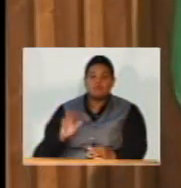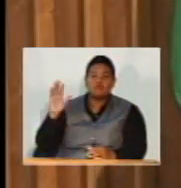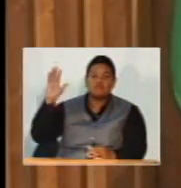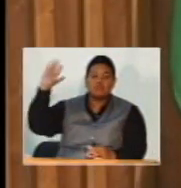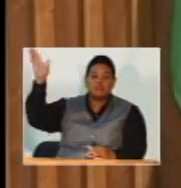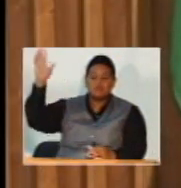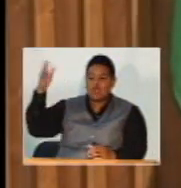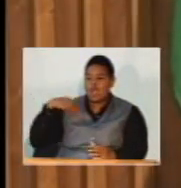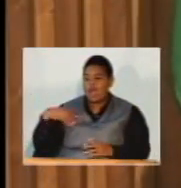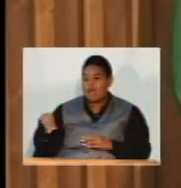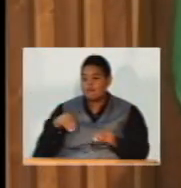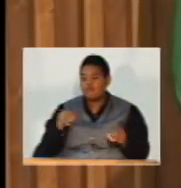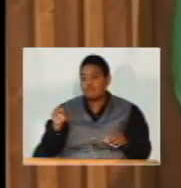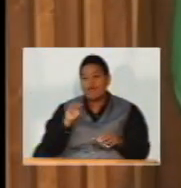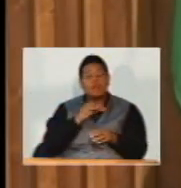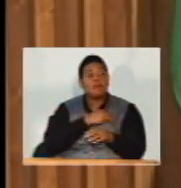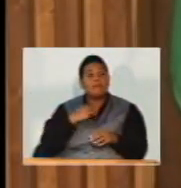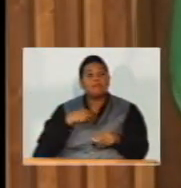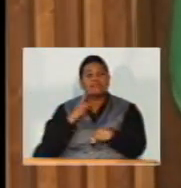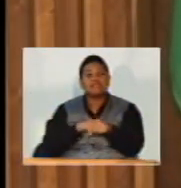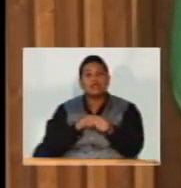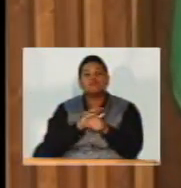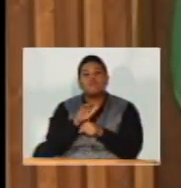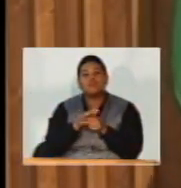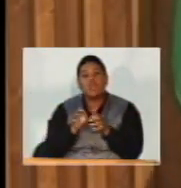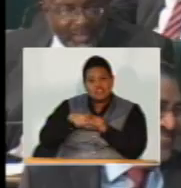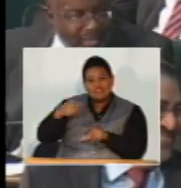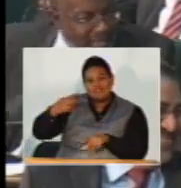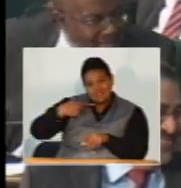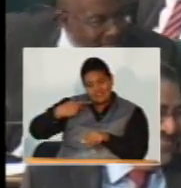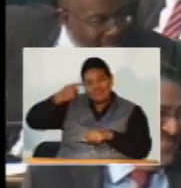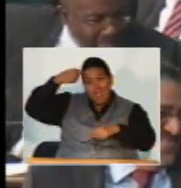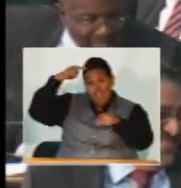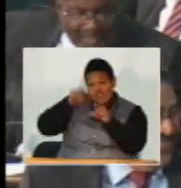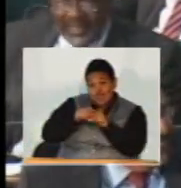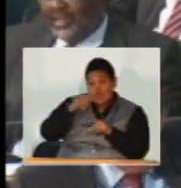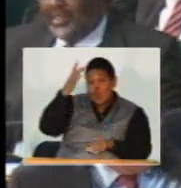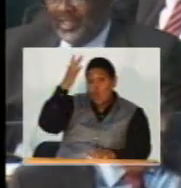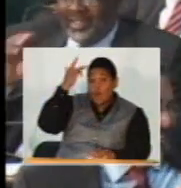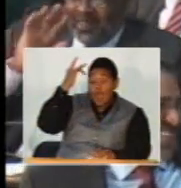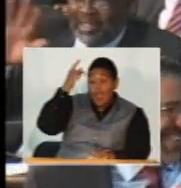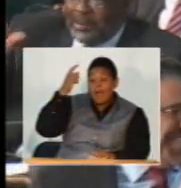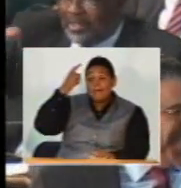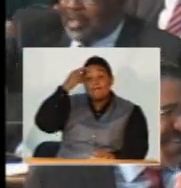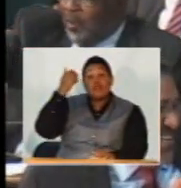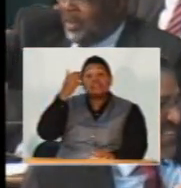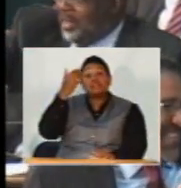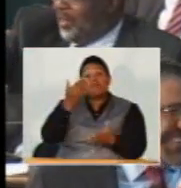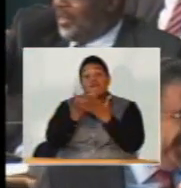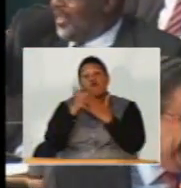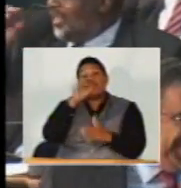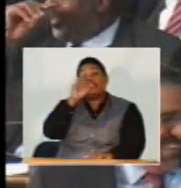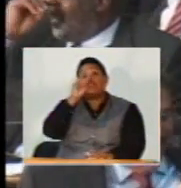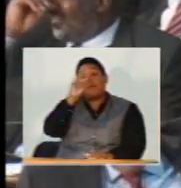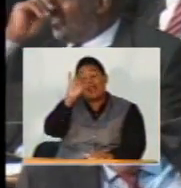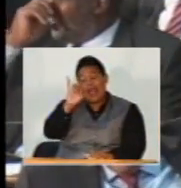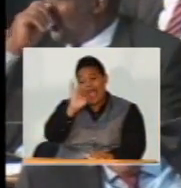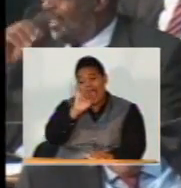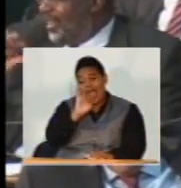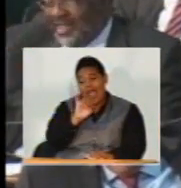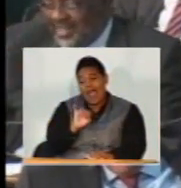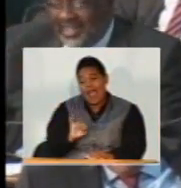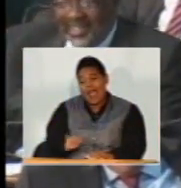completed and said some positives had come from the process with EWI. Because before EWI, I was